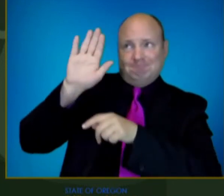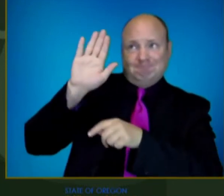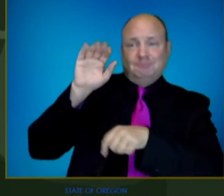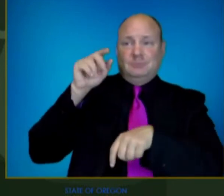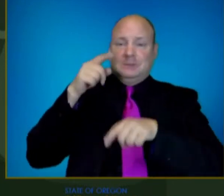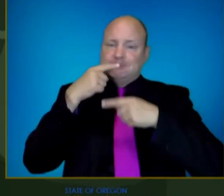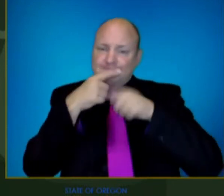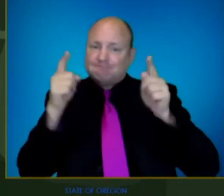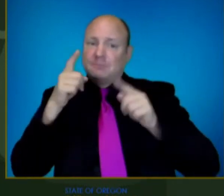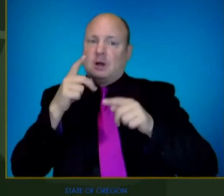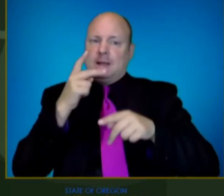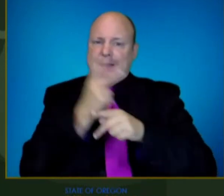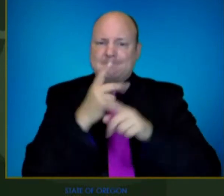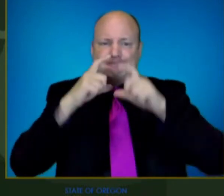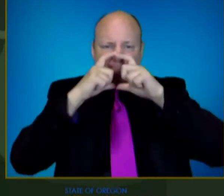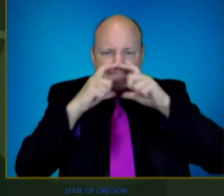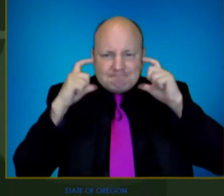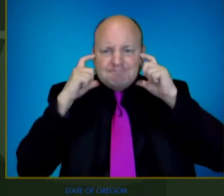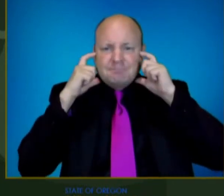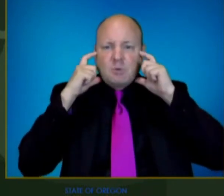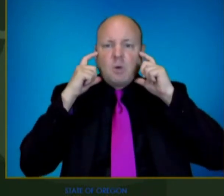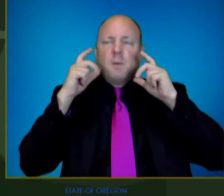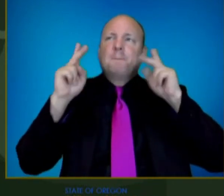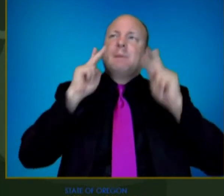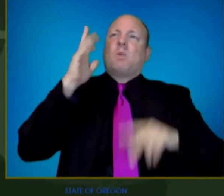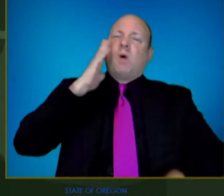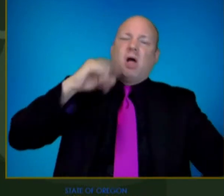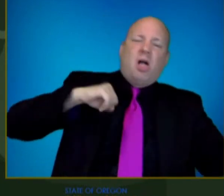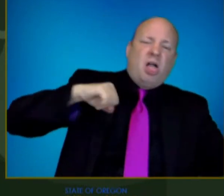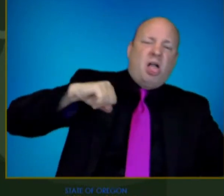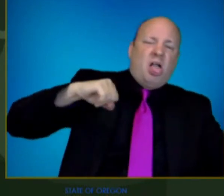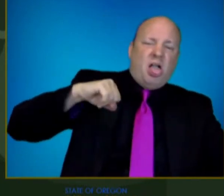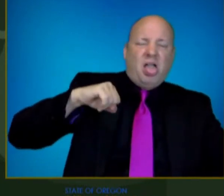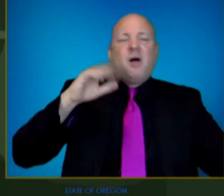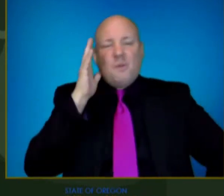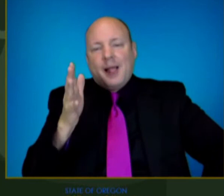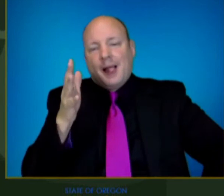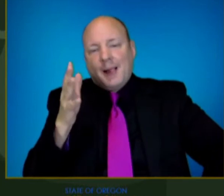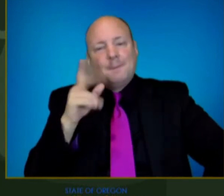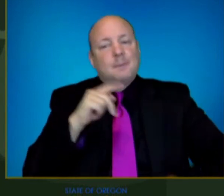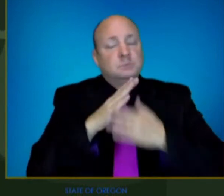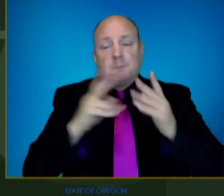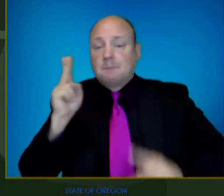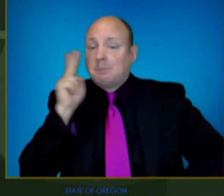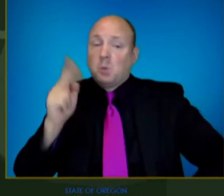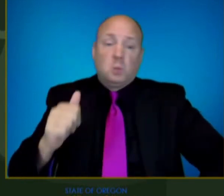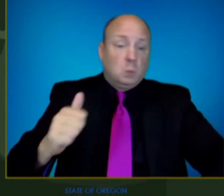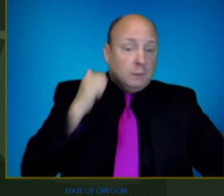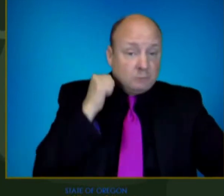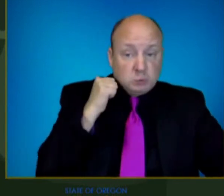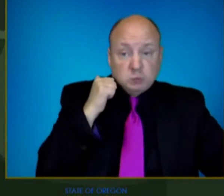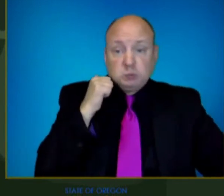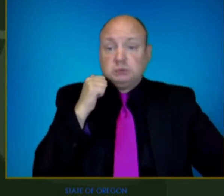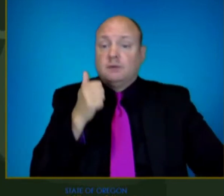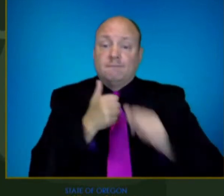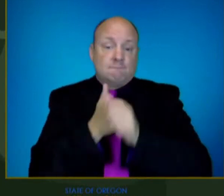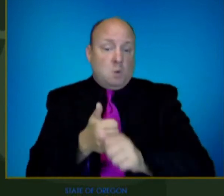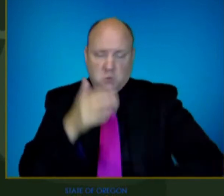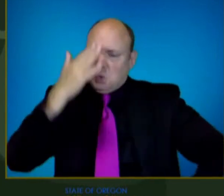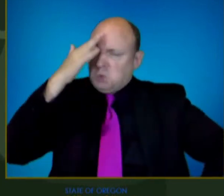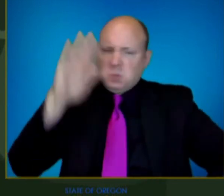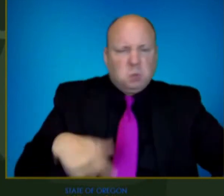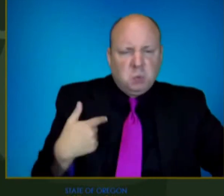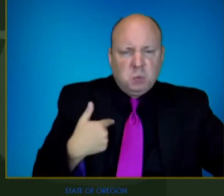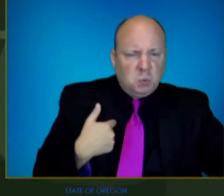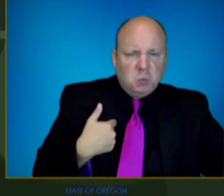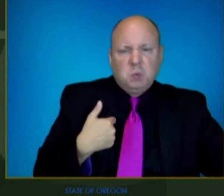had a huge problem with trying to get some people to be able to follow those. As Dr. Seidlinger indicated, we had continued